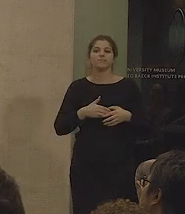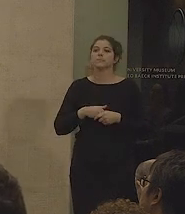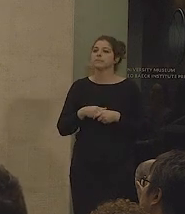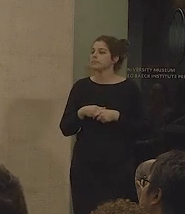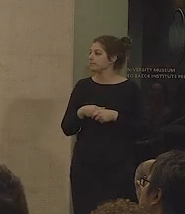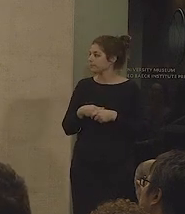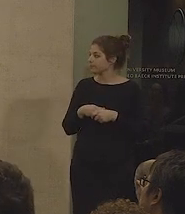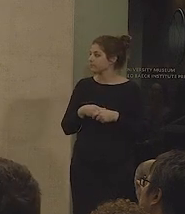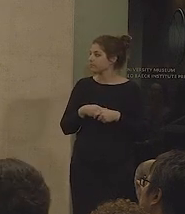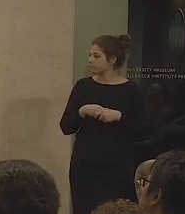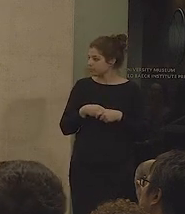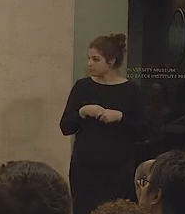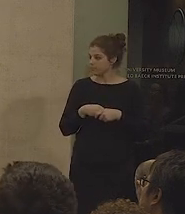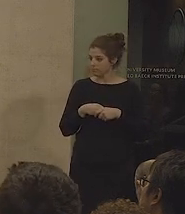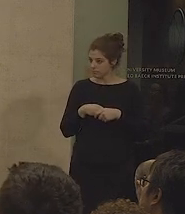I